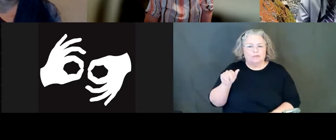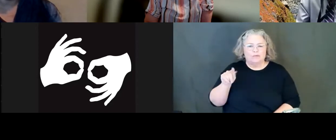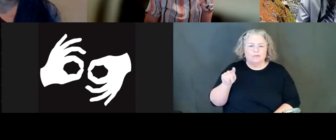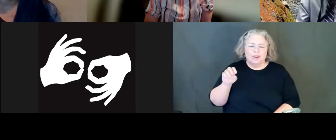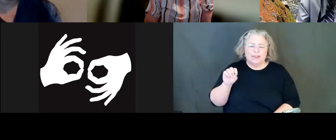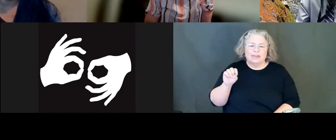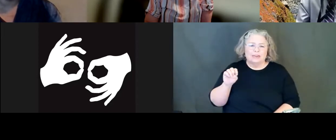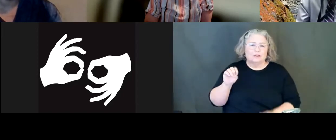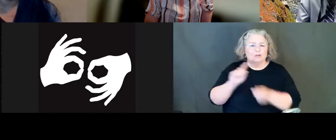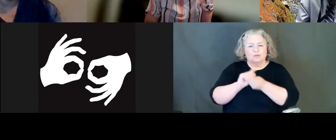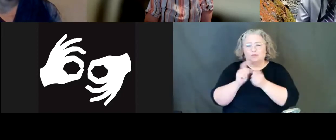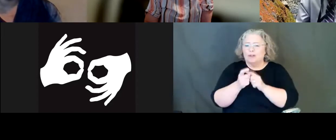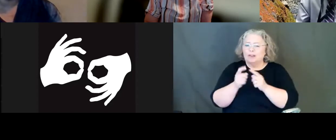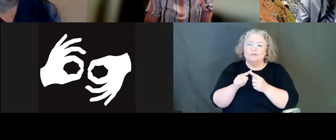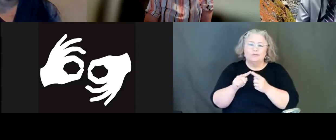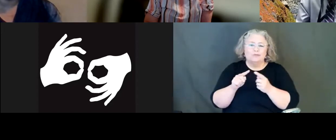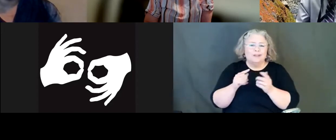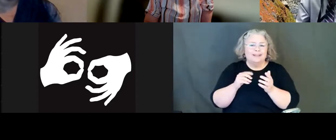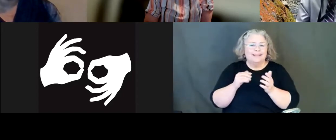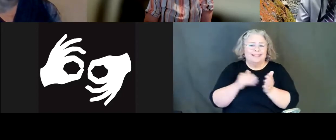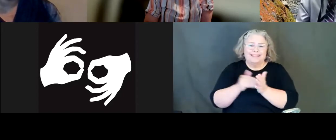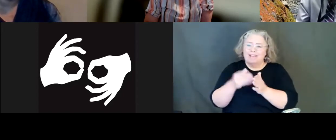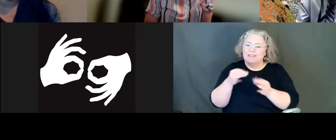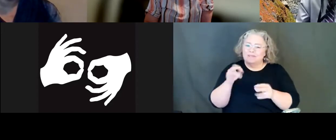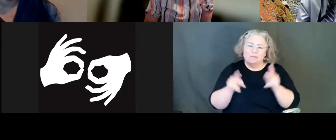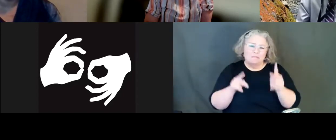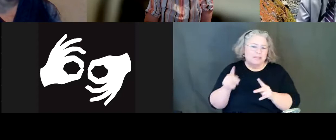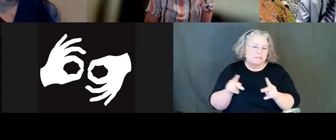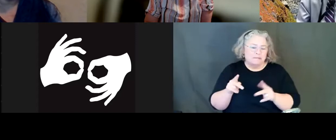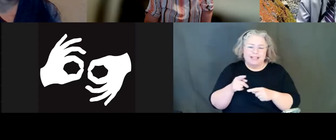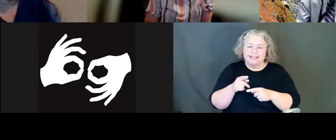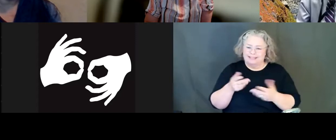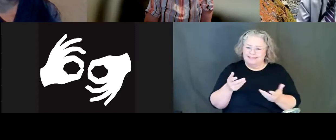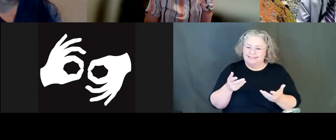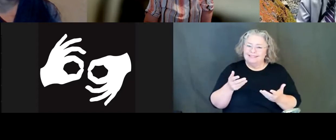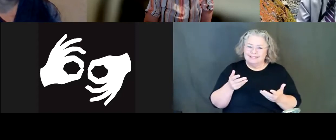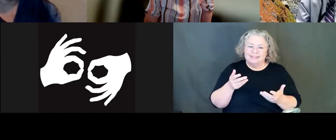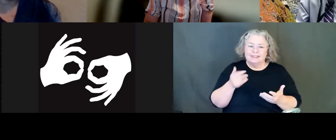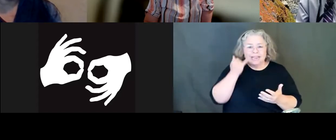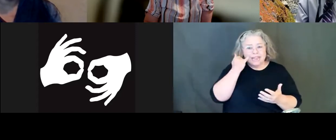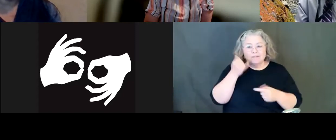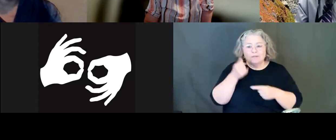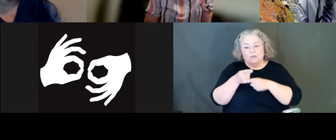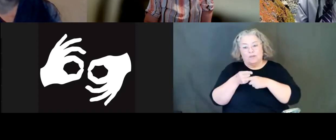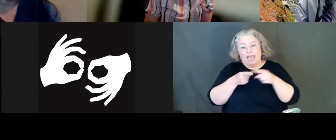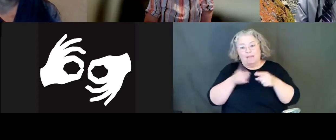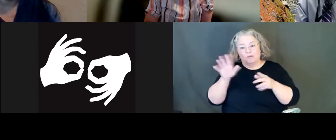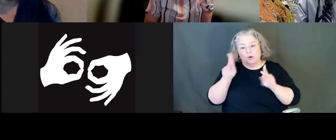that translates to a lot of people if half of your population is getting